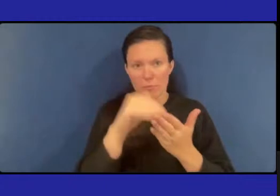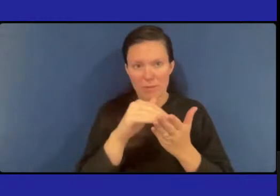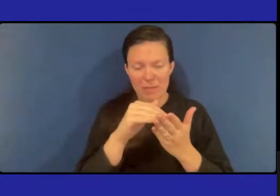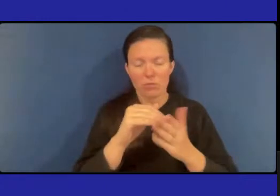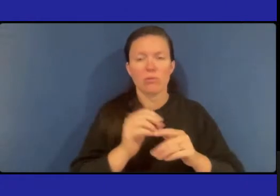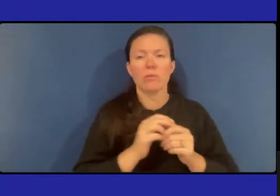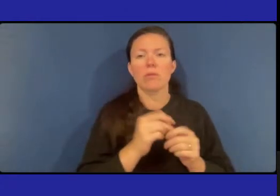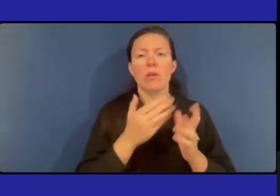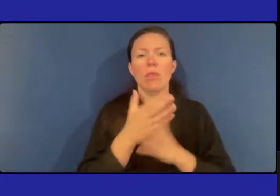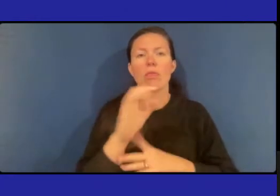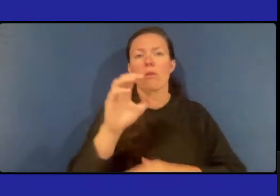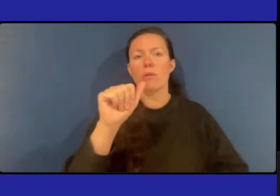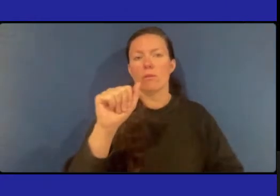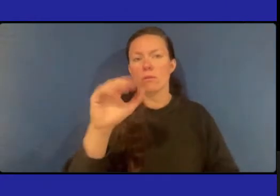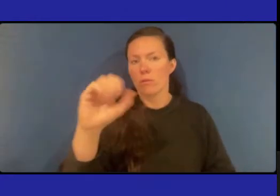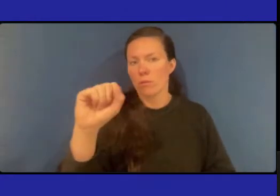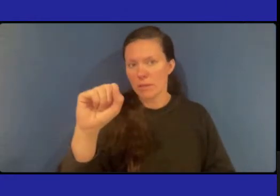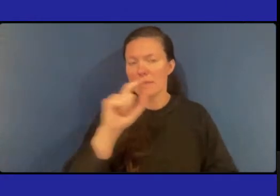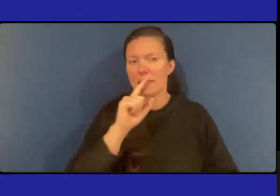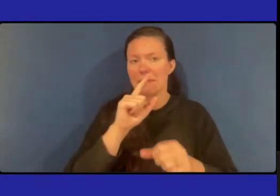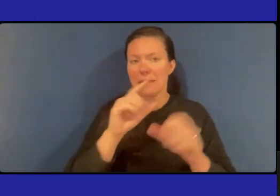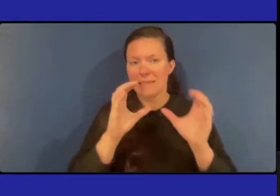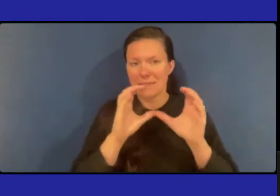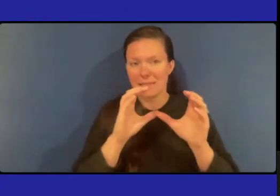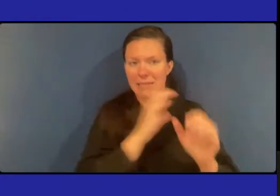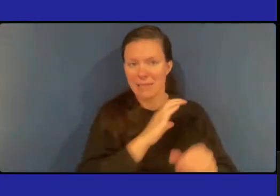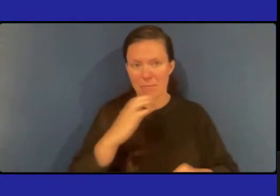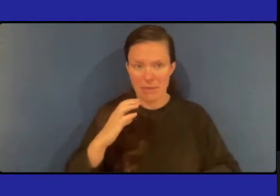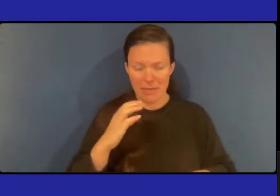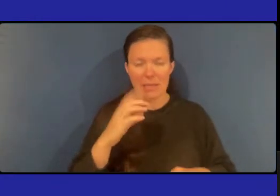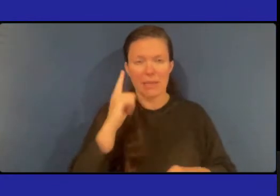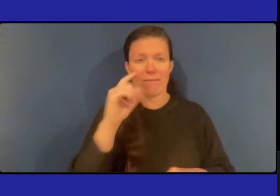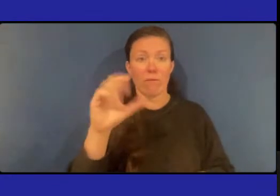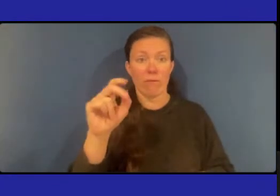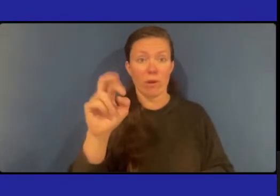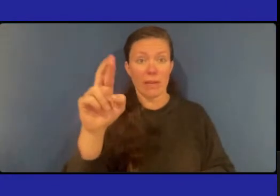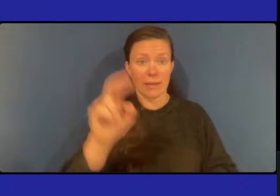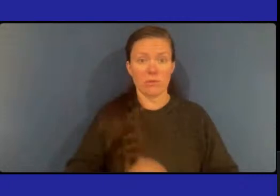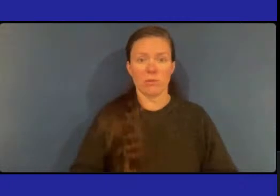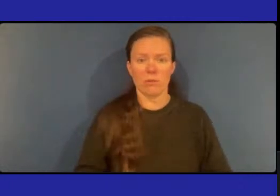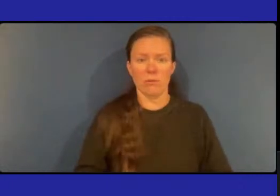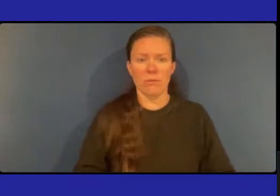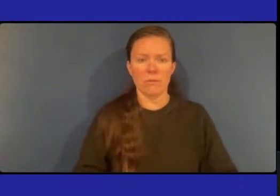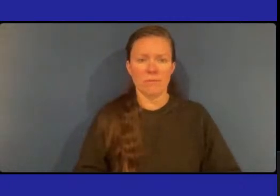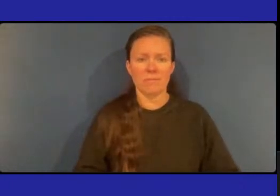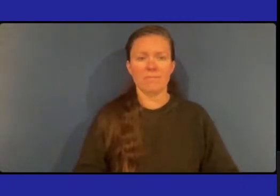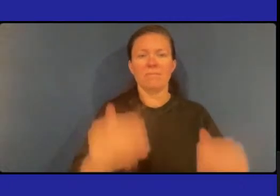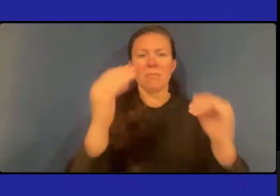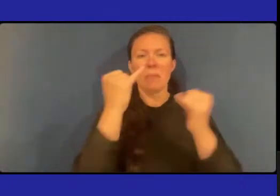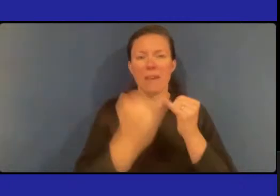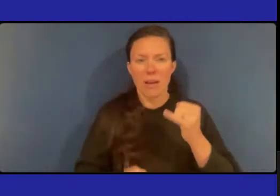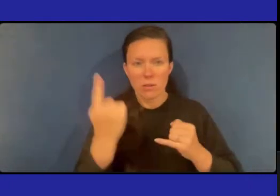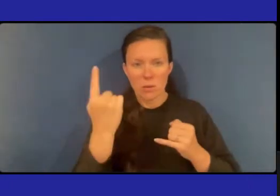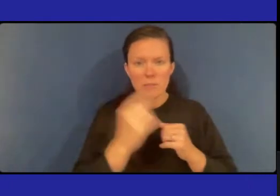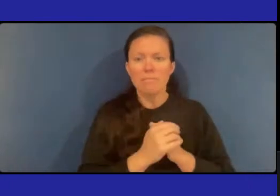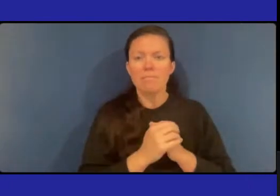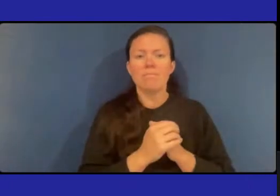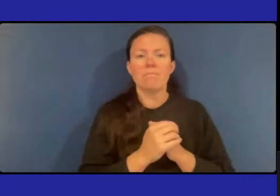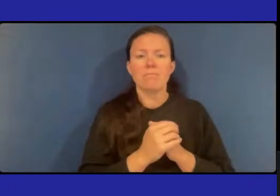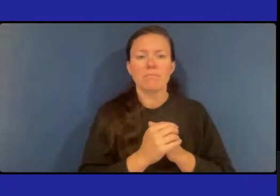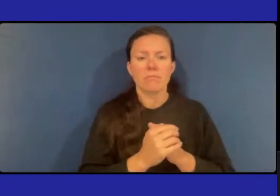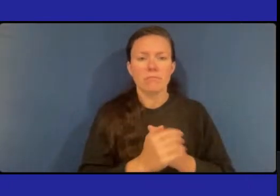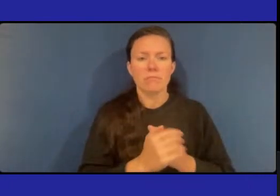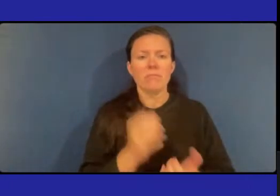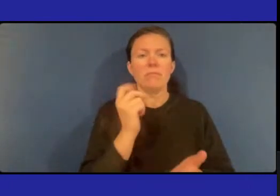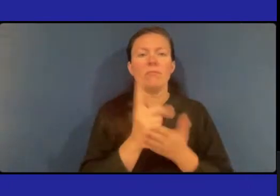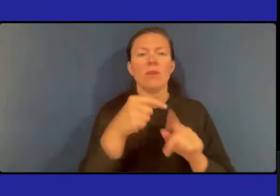the American College of Surgeons Committee on Cancer. And finally, approving the application